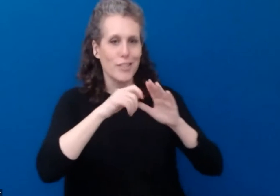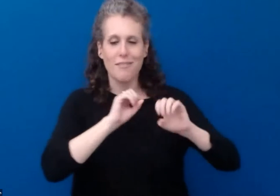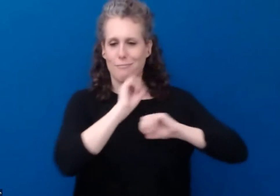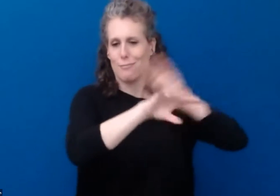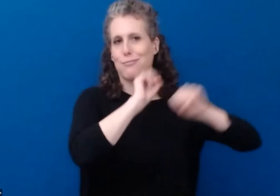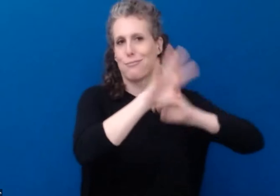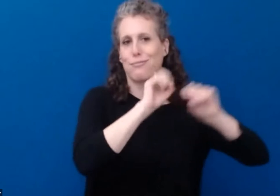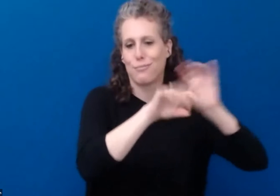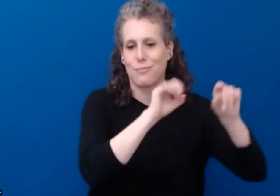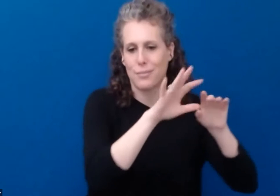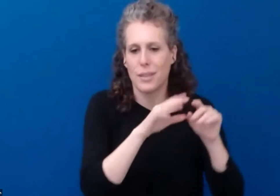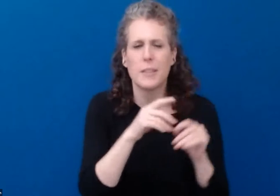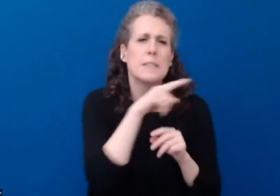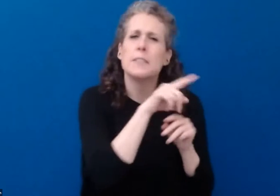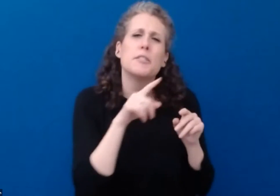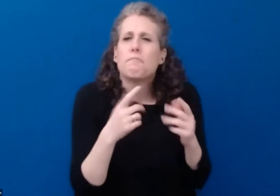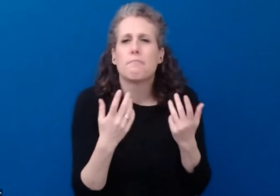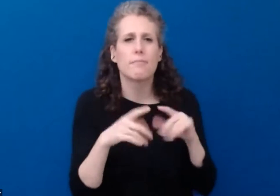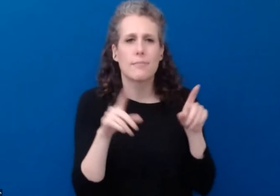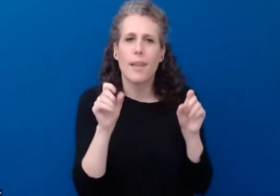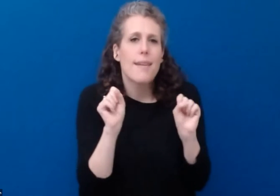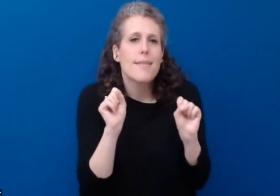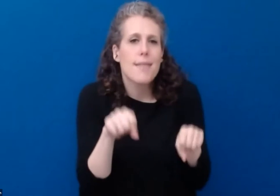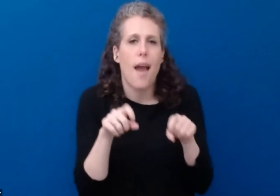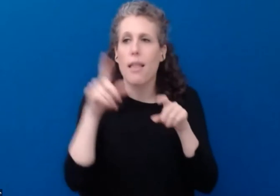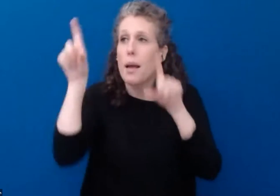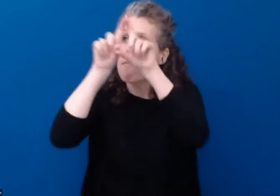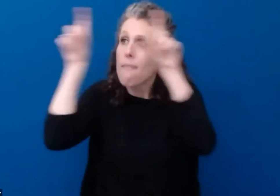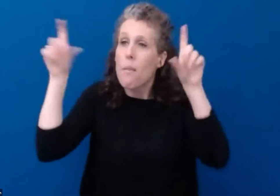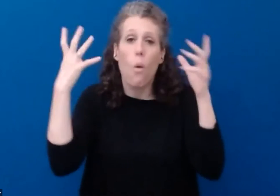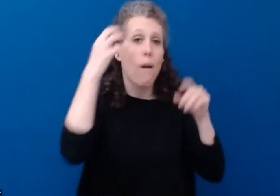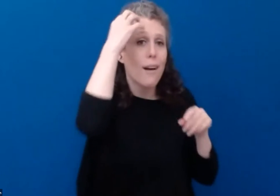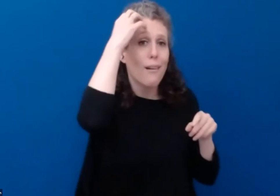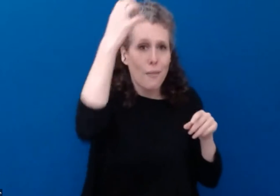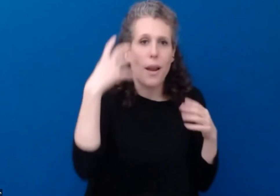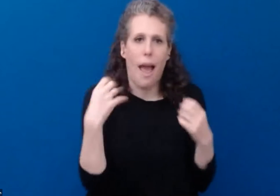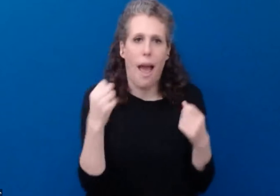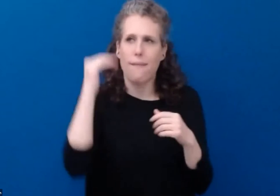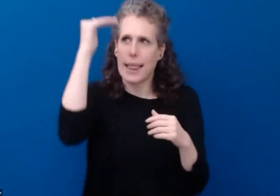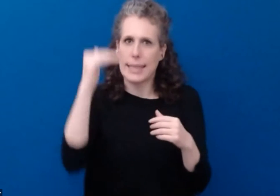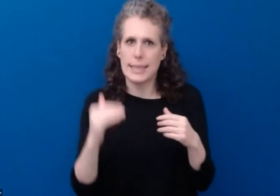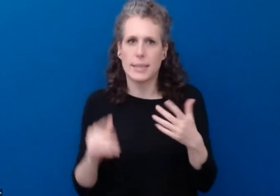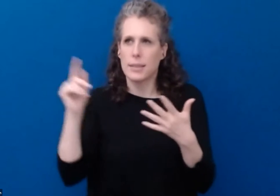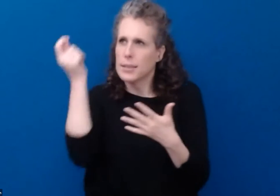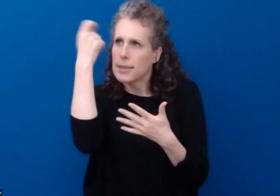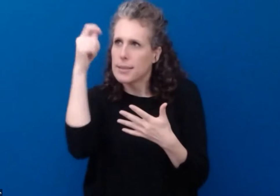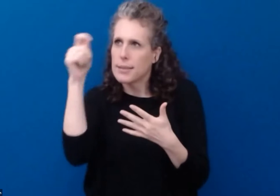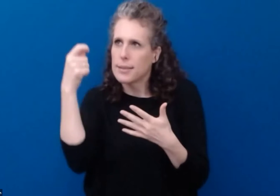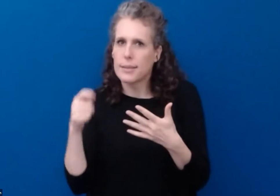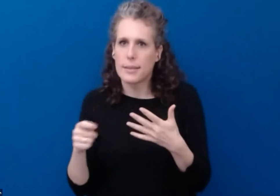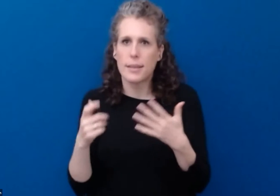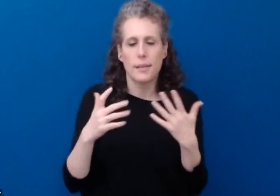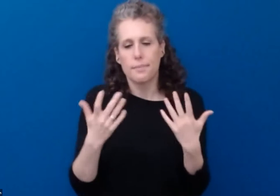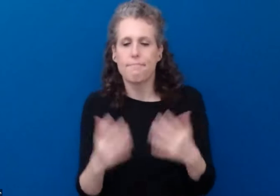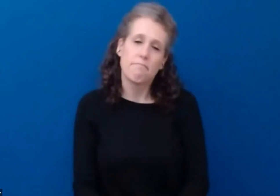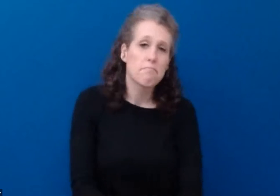could be also some kind of checklist for companies or public sector how to treat different kind of people